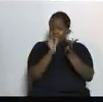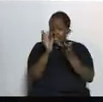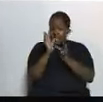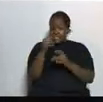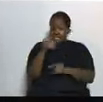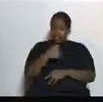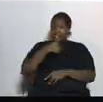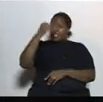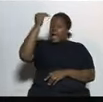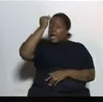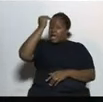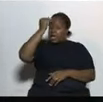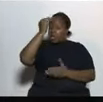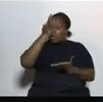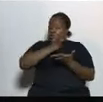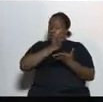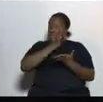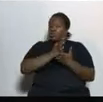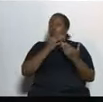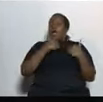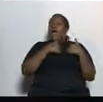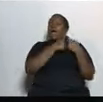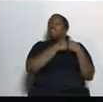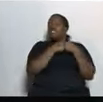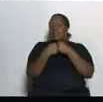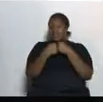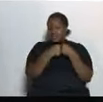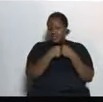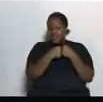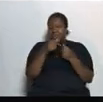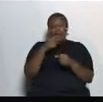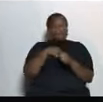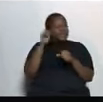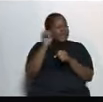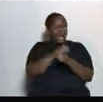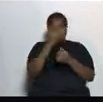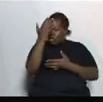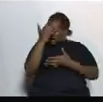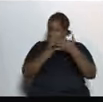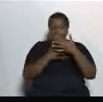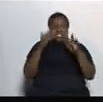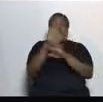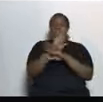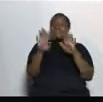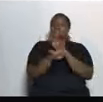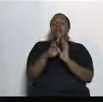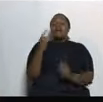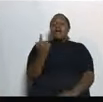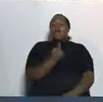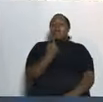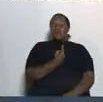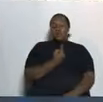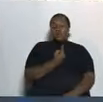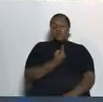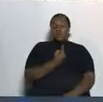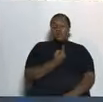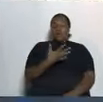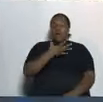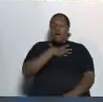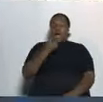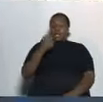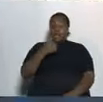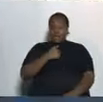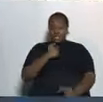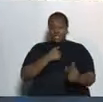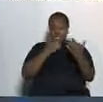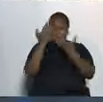know there are challenges. Yesu, ninajua changamoto zangu. I can't face these alone. Siwezi kupambana nazo peke yangu. And I will face